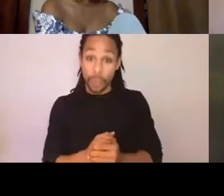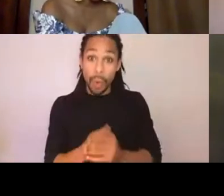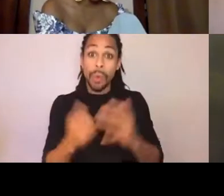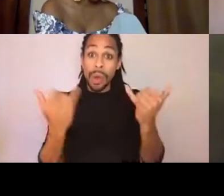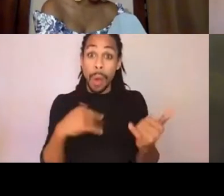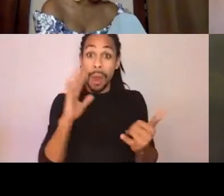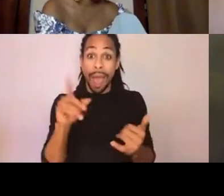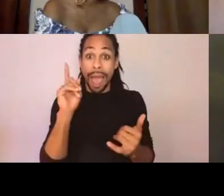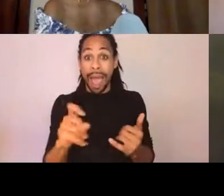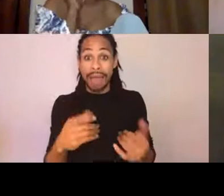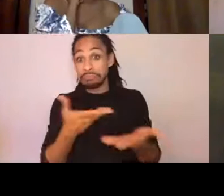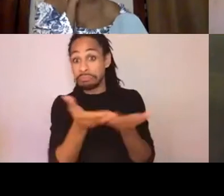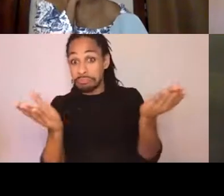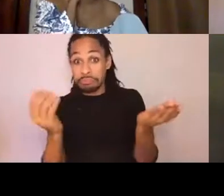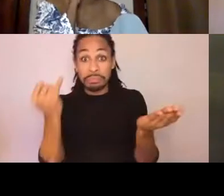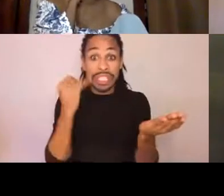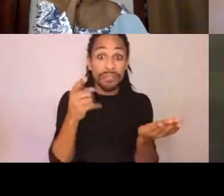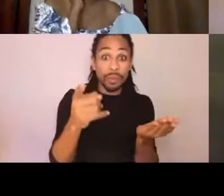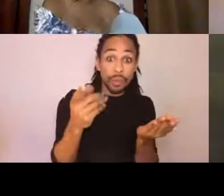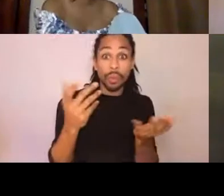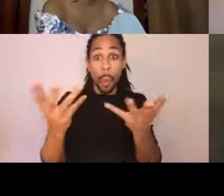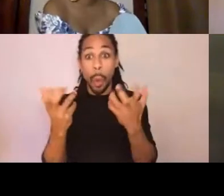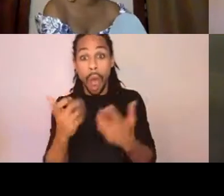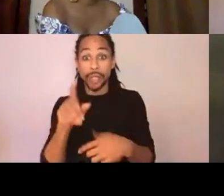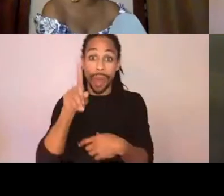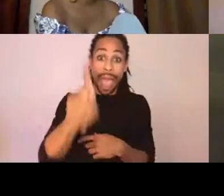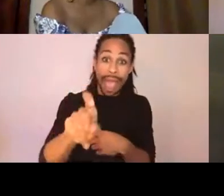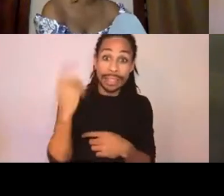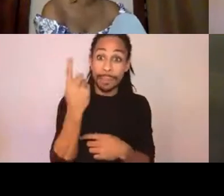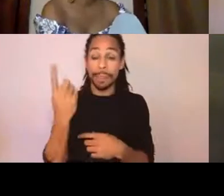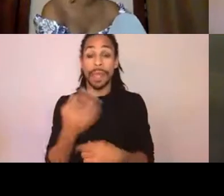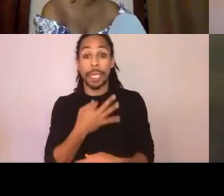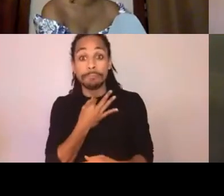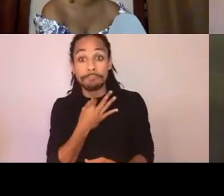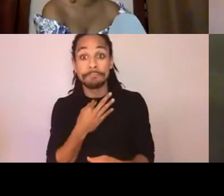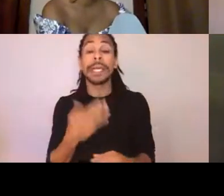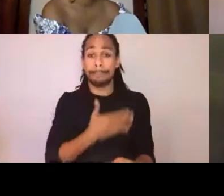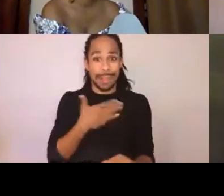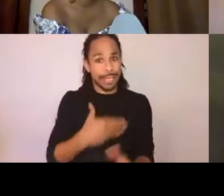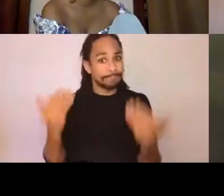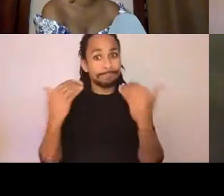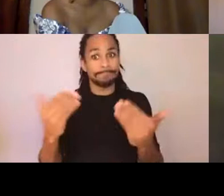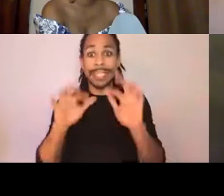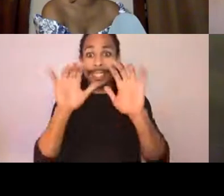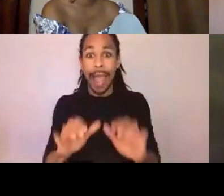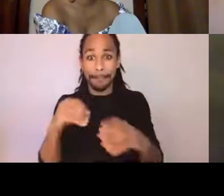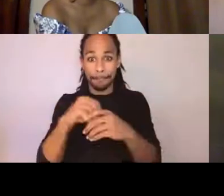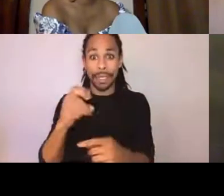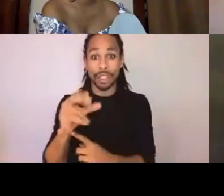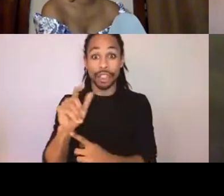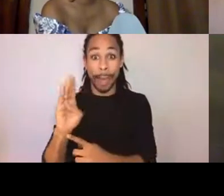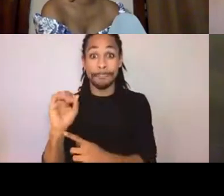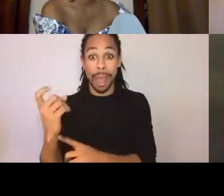anybody who would like to ask a question to please just type it into the chat box, and I